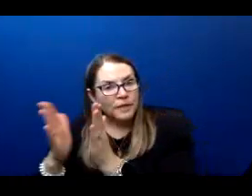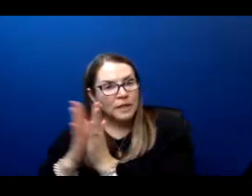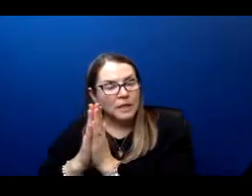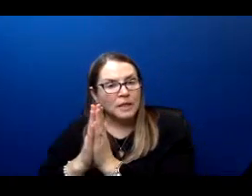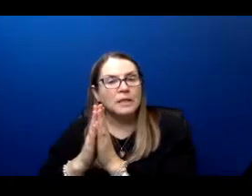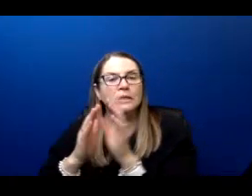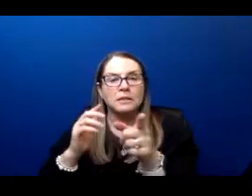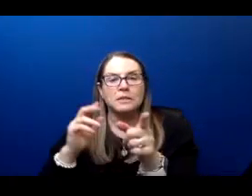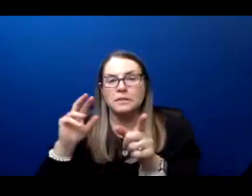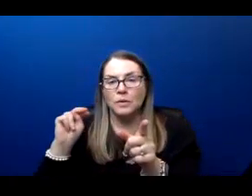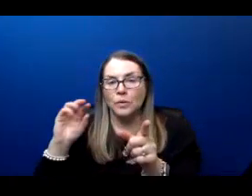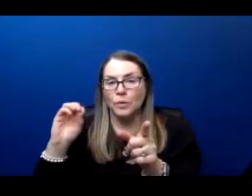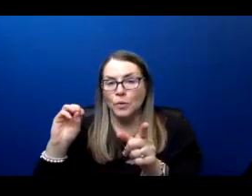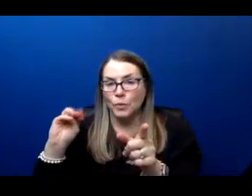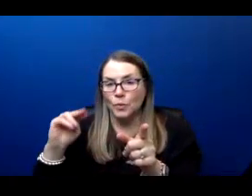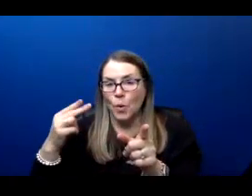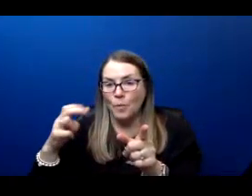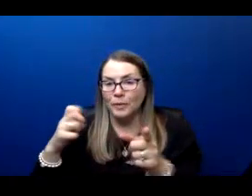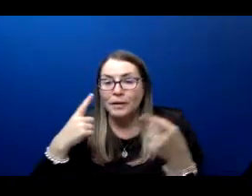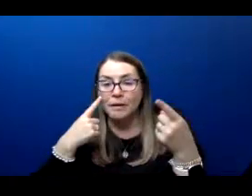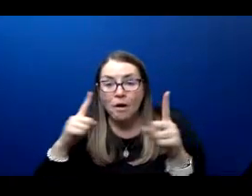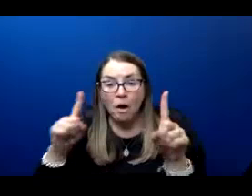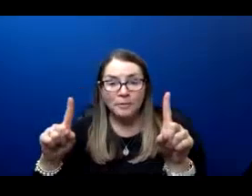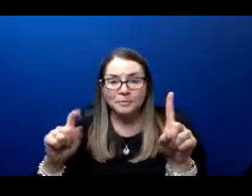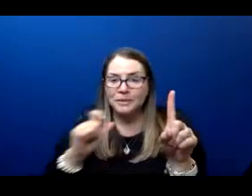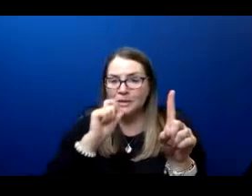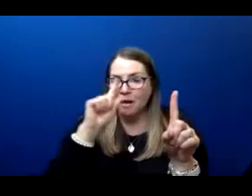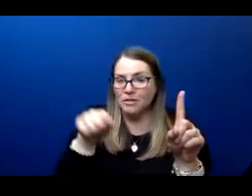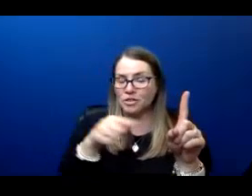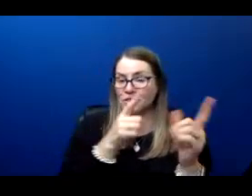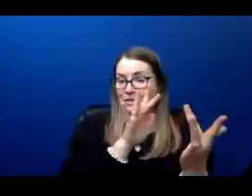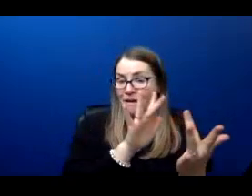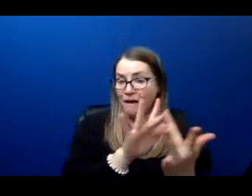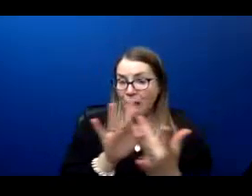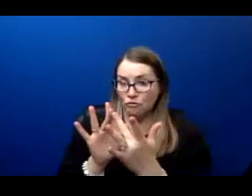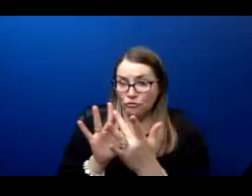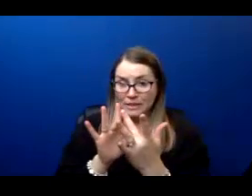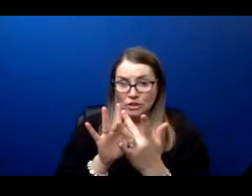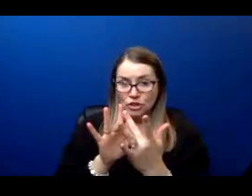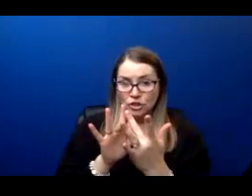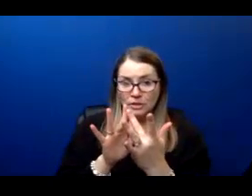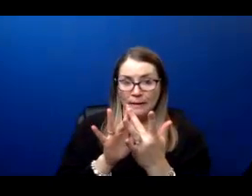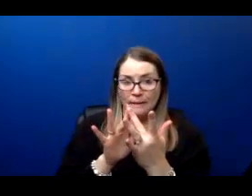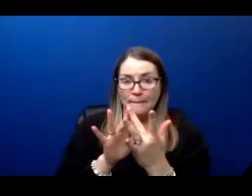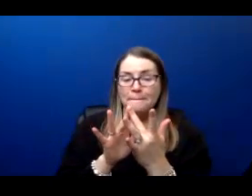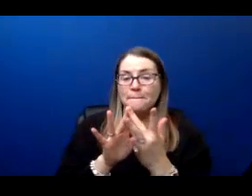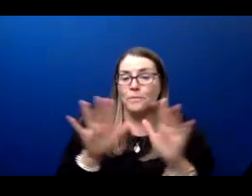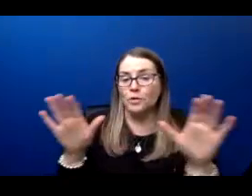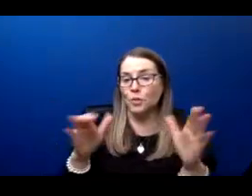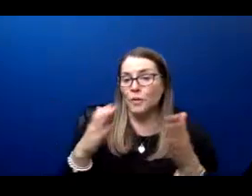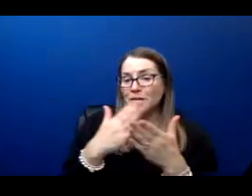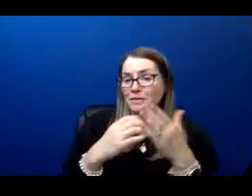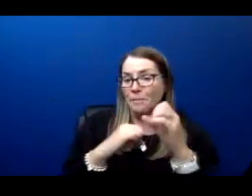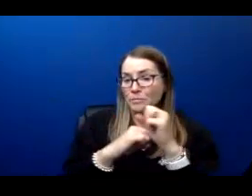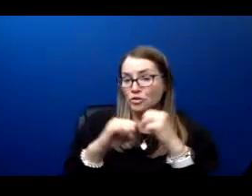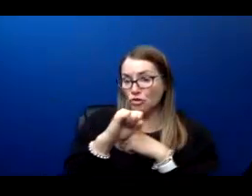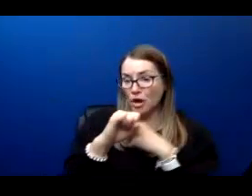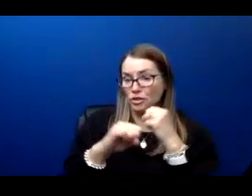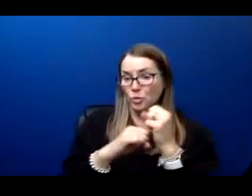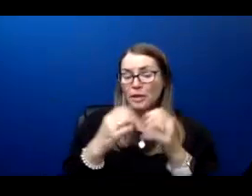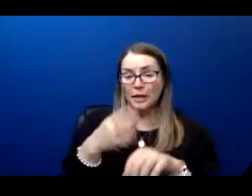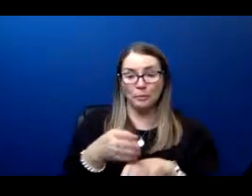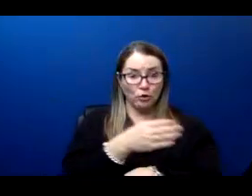NOMHE accomplishments, it's not just our outreach per se, right? Just for the sake of outreach, but we are doing some structural